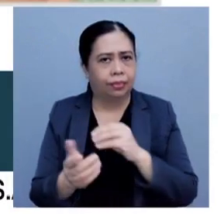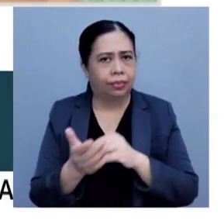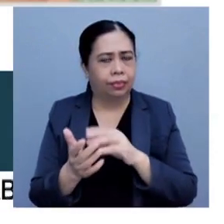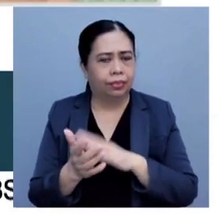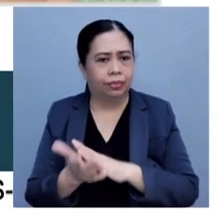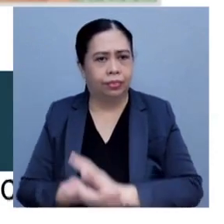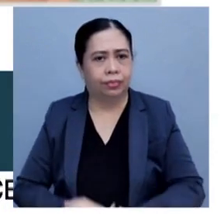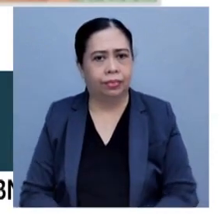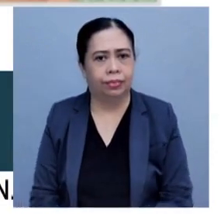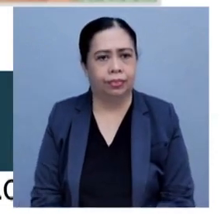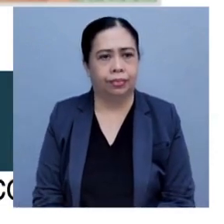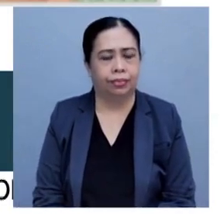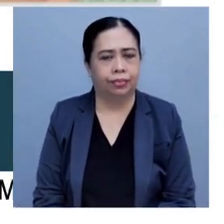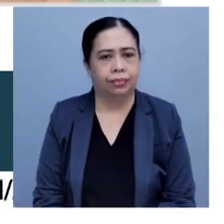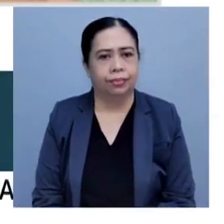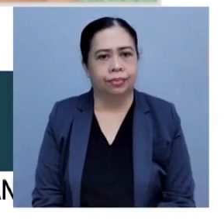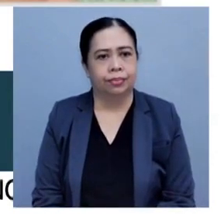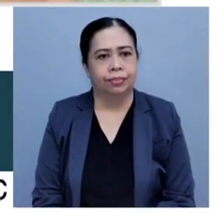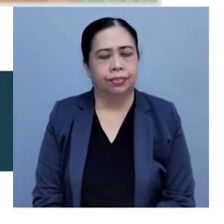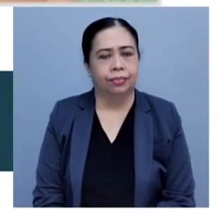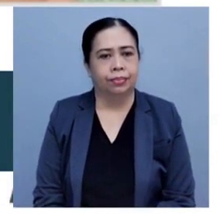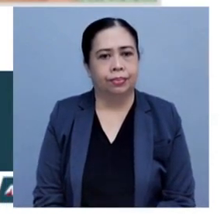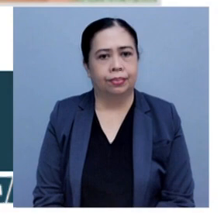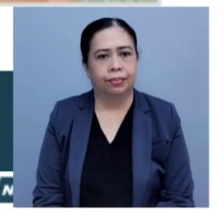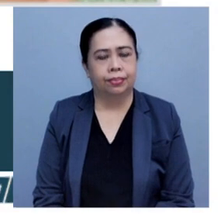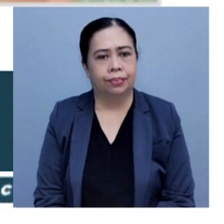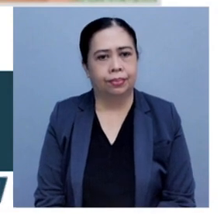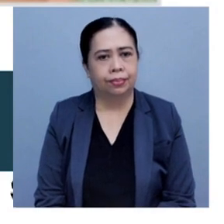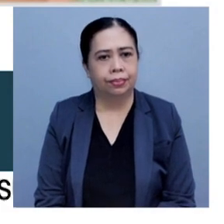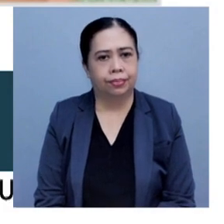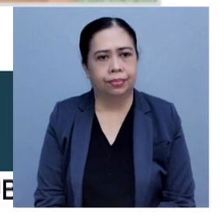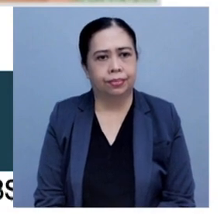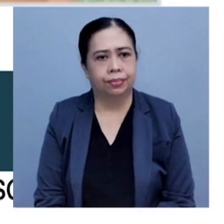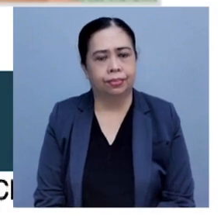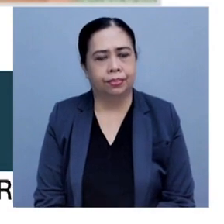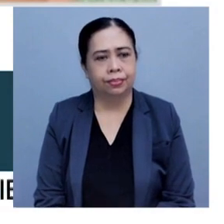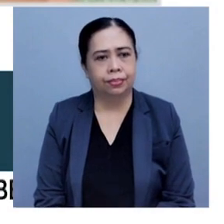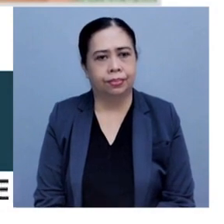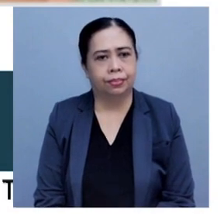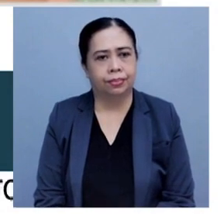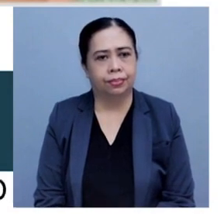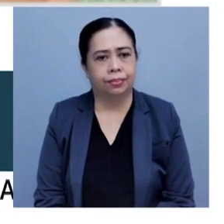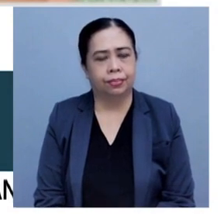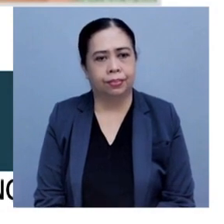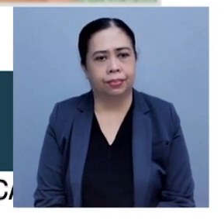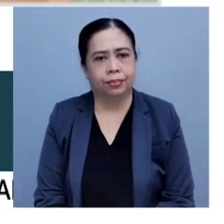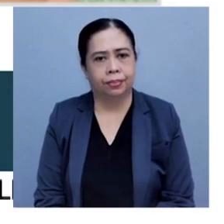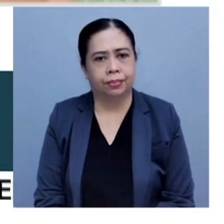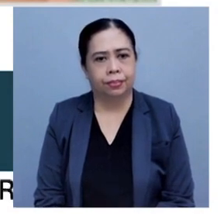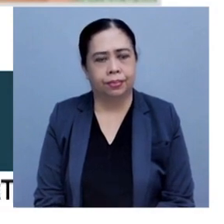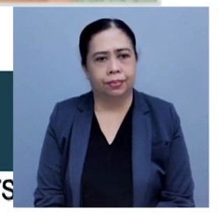if we do not allocate that to the president and the vice president, we will have less